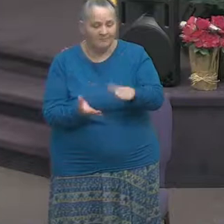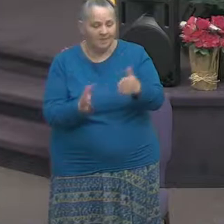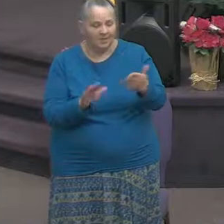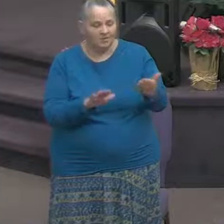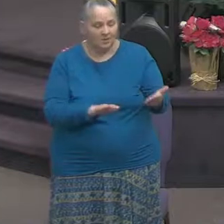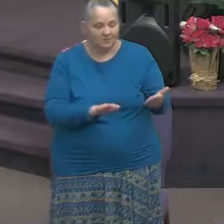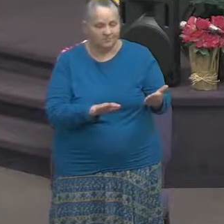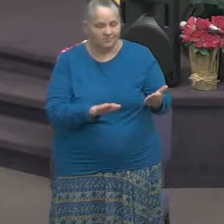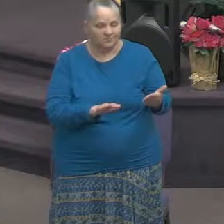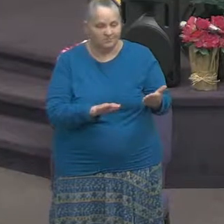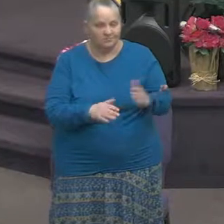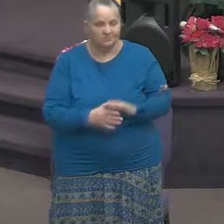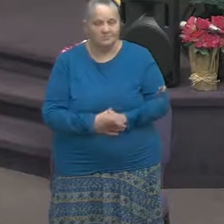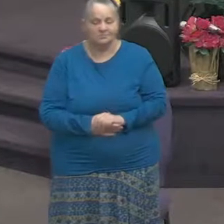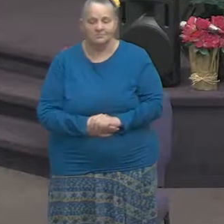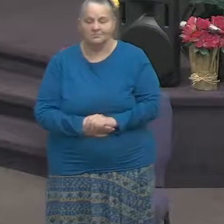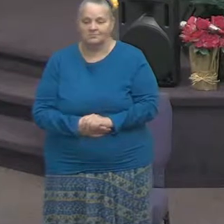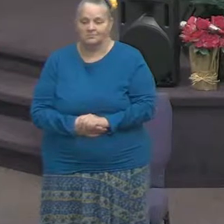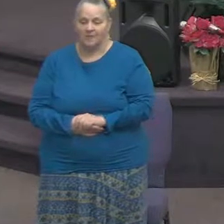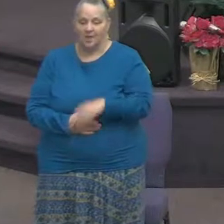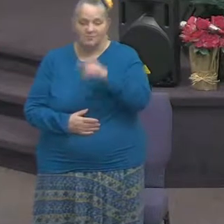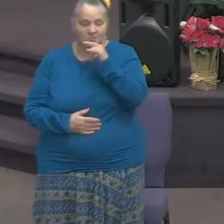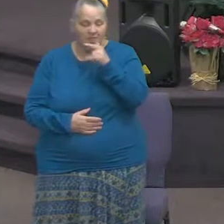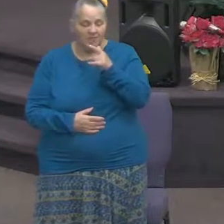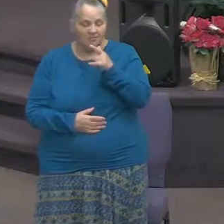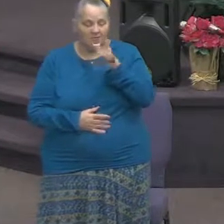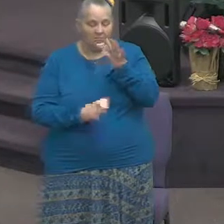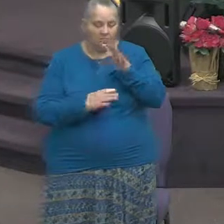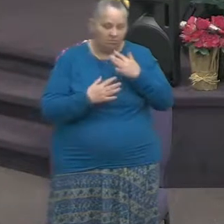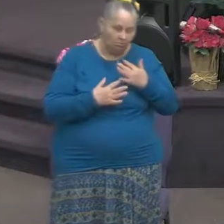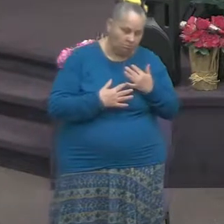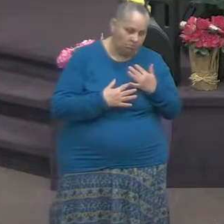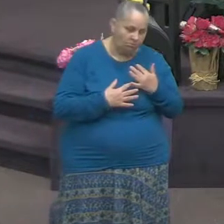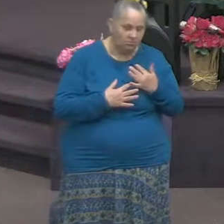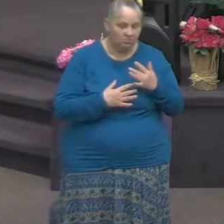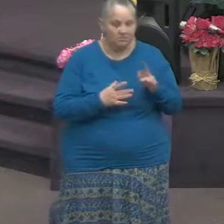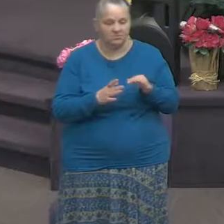reward. And I'm not here to put a damper on the spirit,